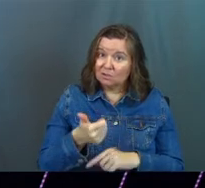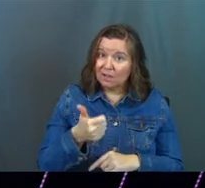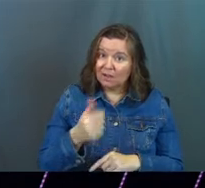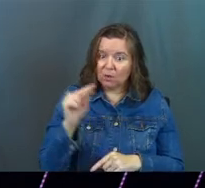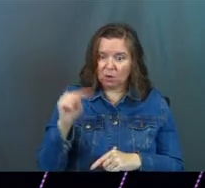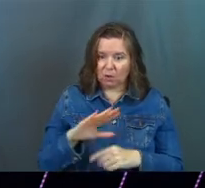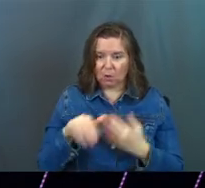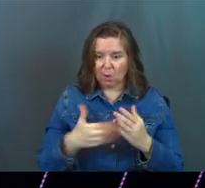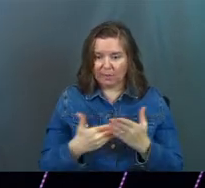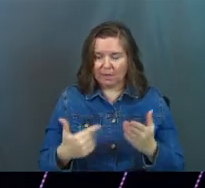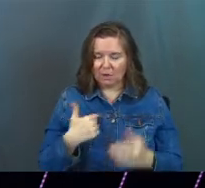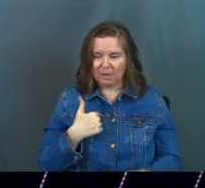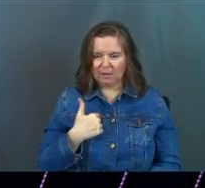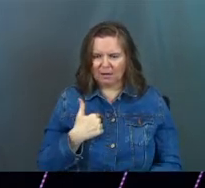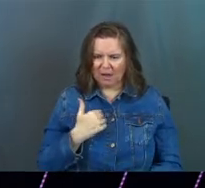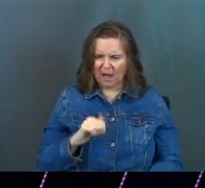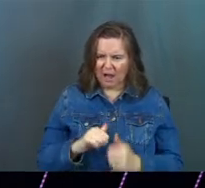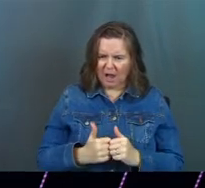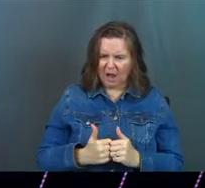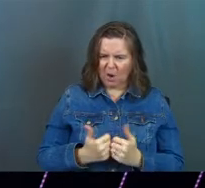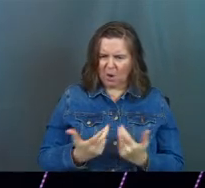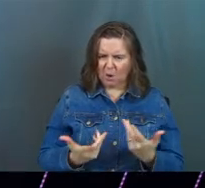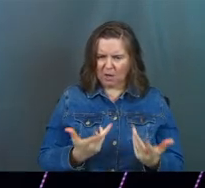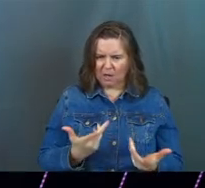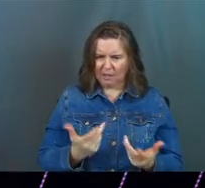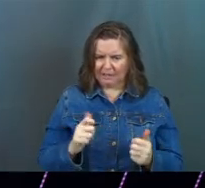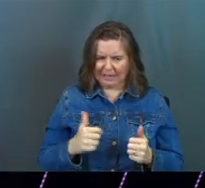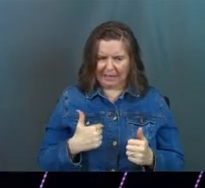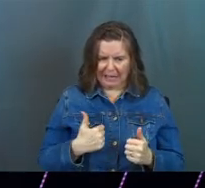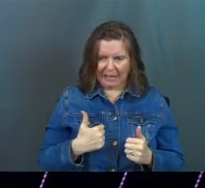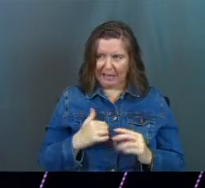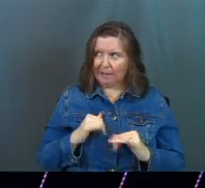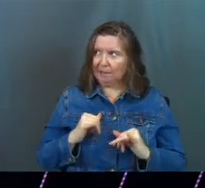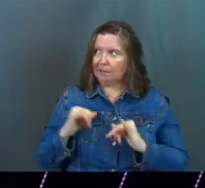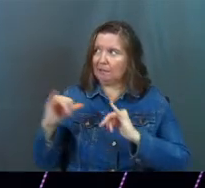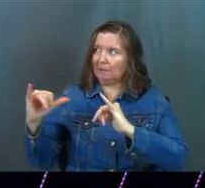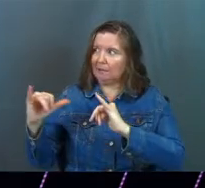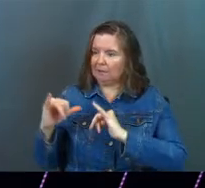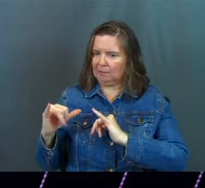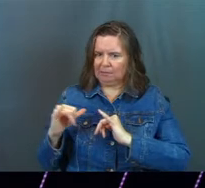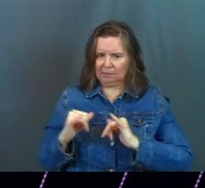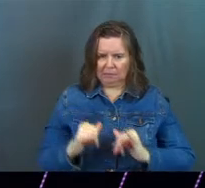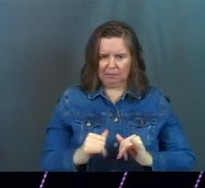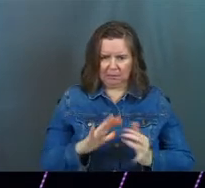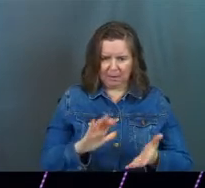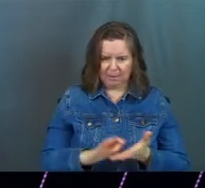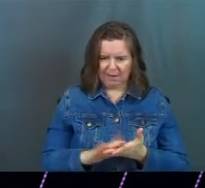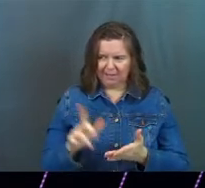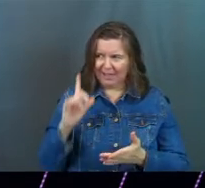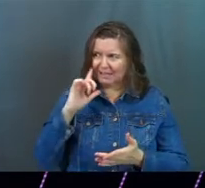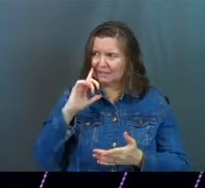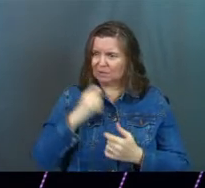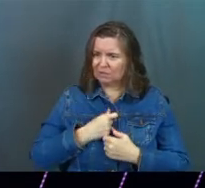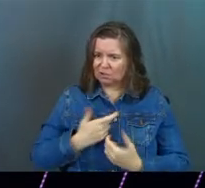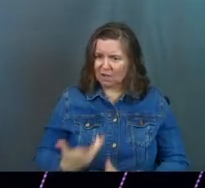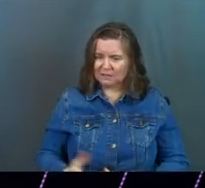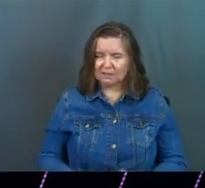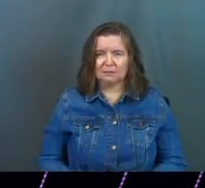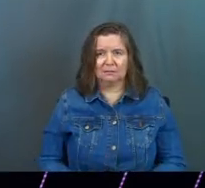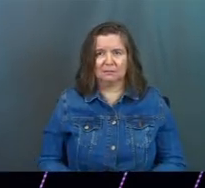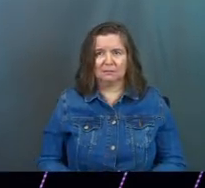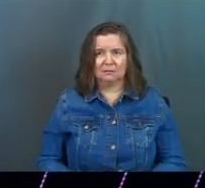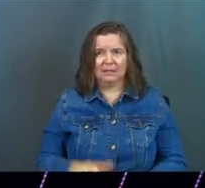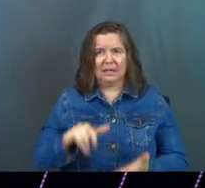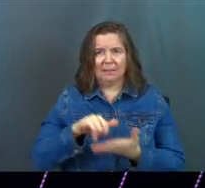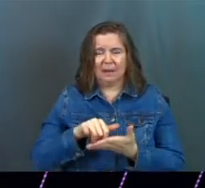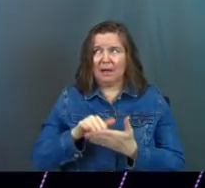yourself, you look at that whole thing and you're like, how in the world can I do that in my marriage? Because that sounds exhausting.